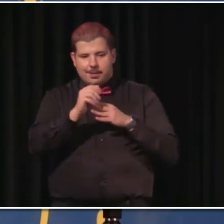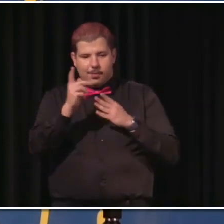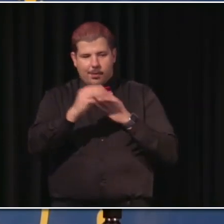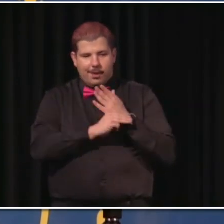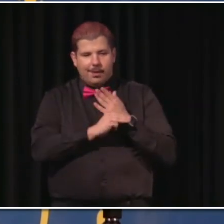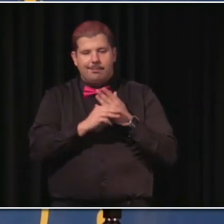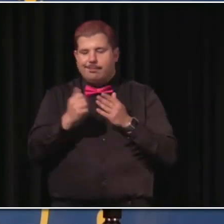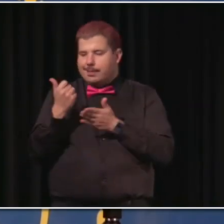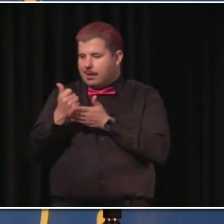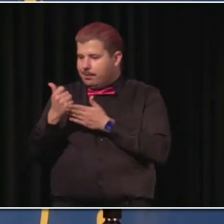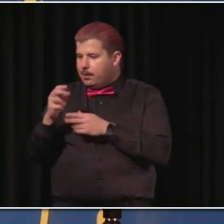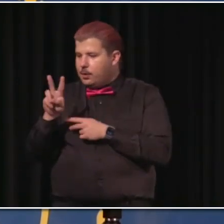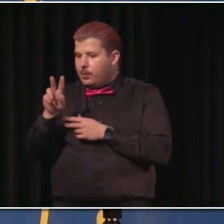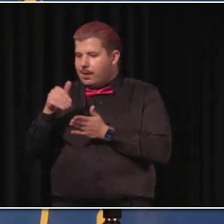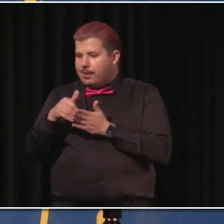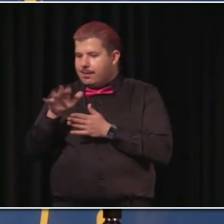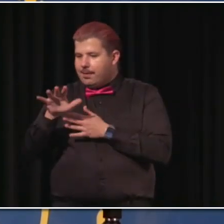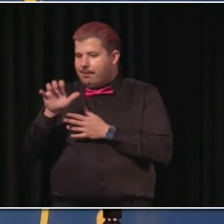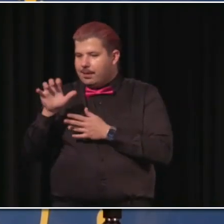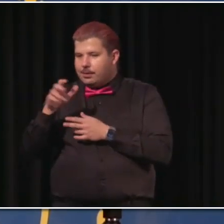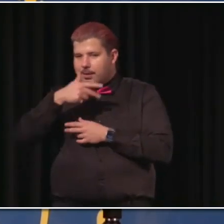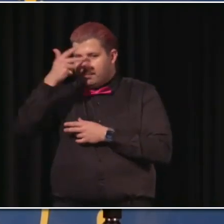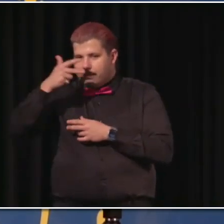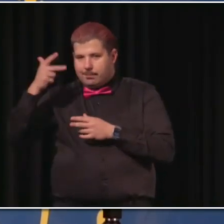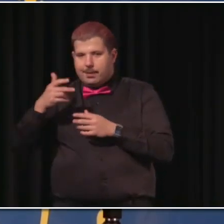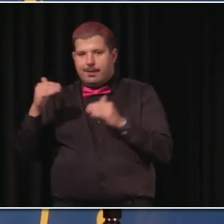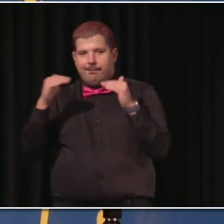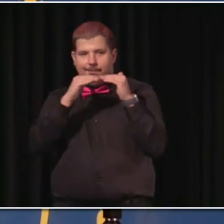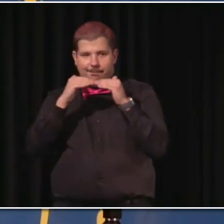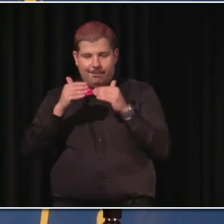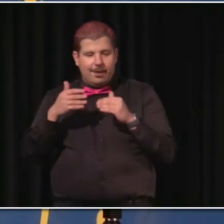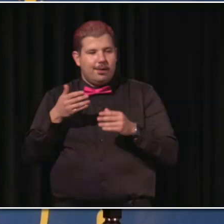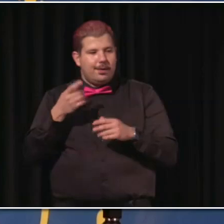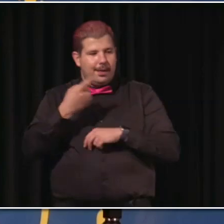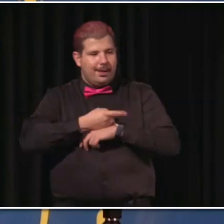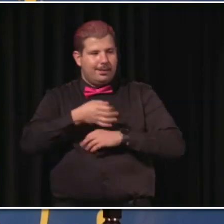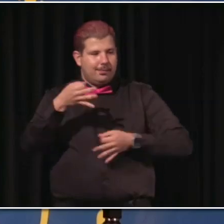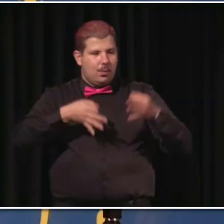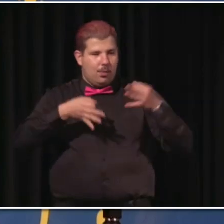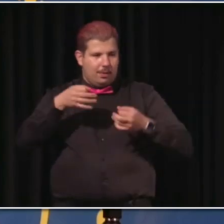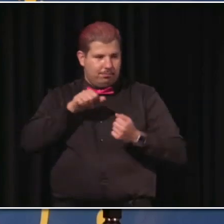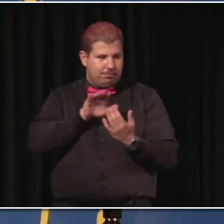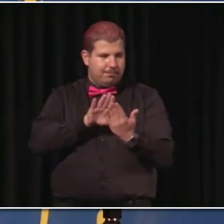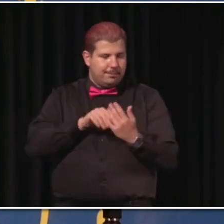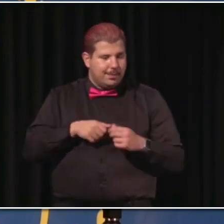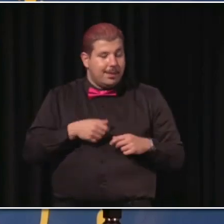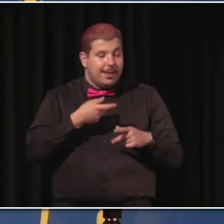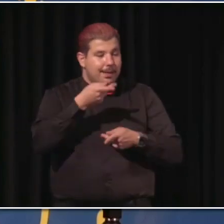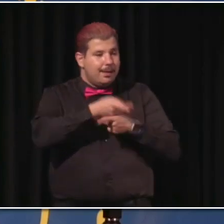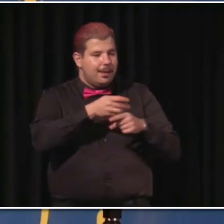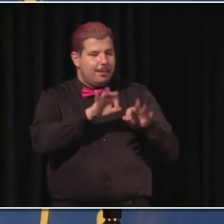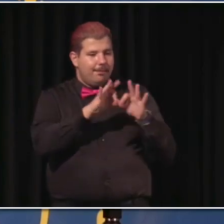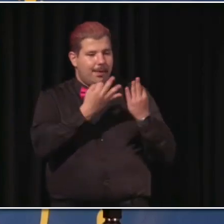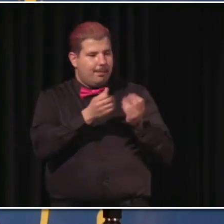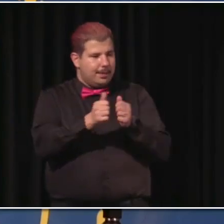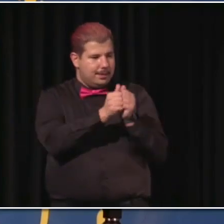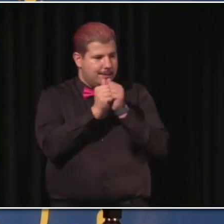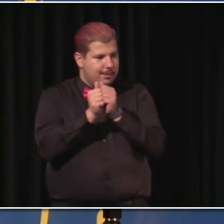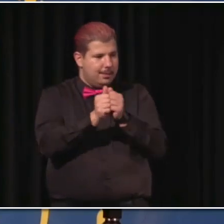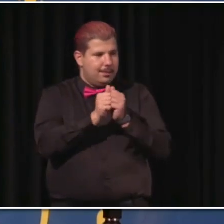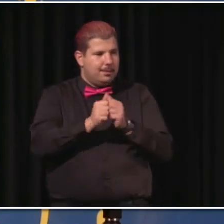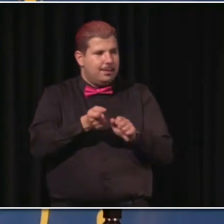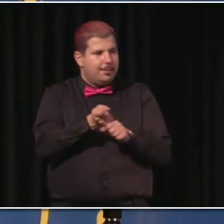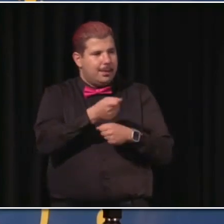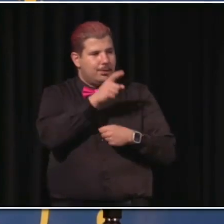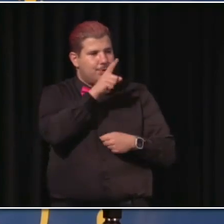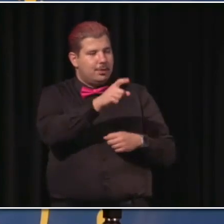more than 2,500 immigrants get a fair day in court, keeping families together and making sure